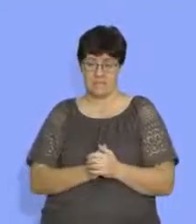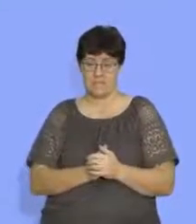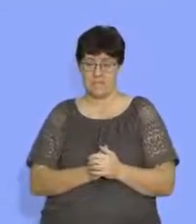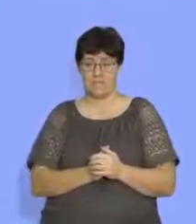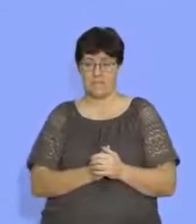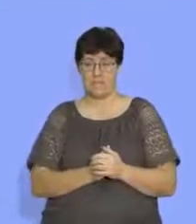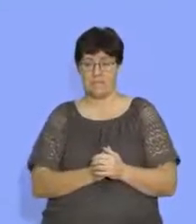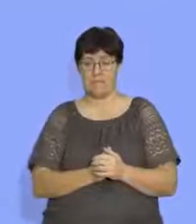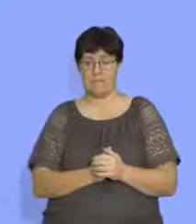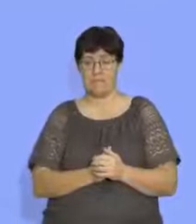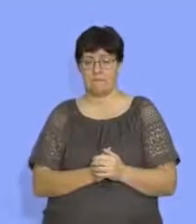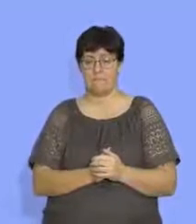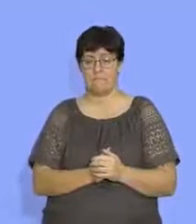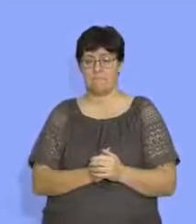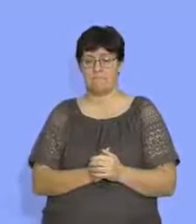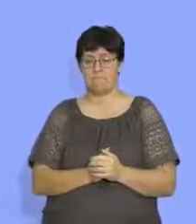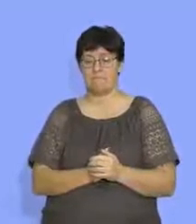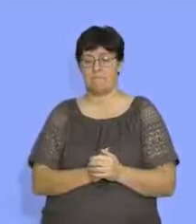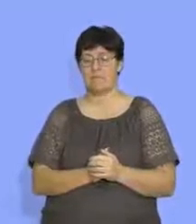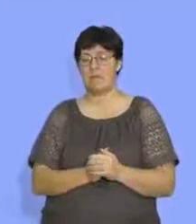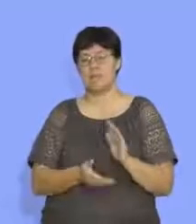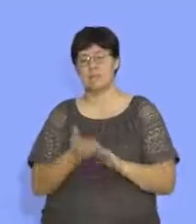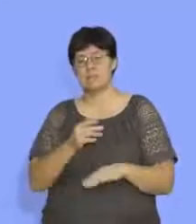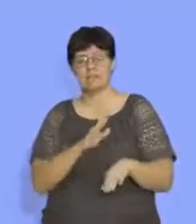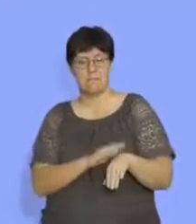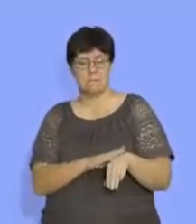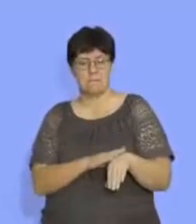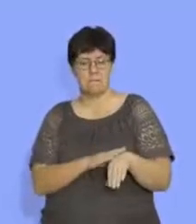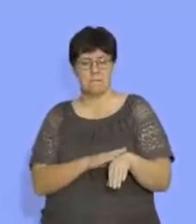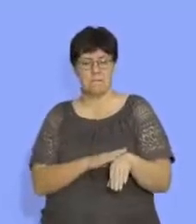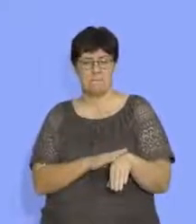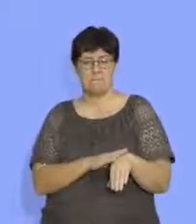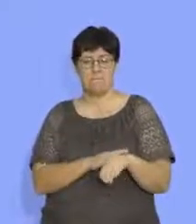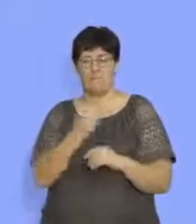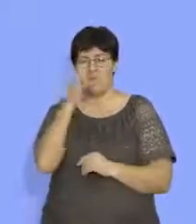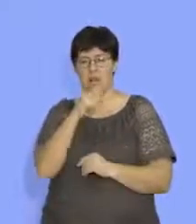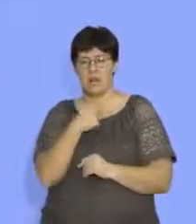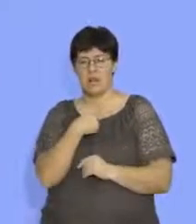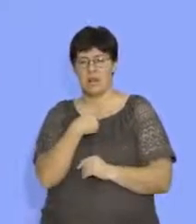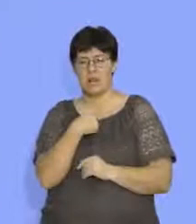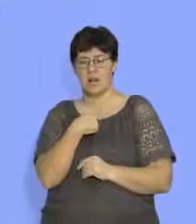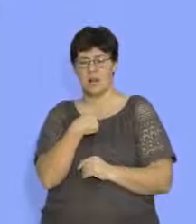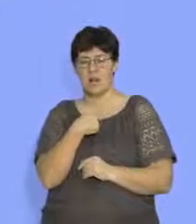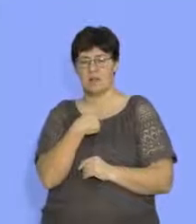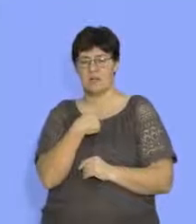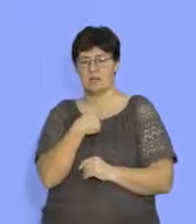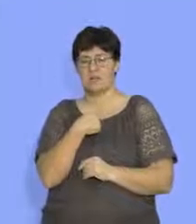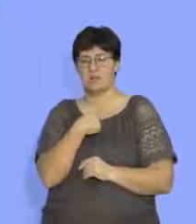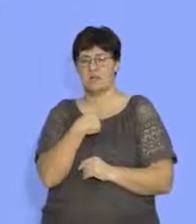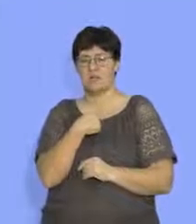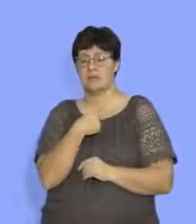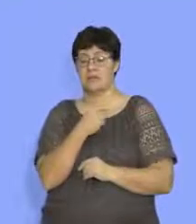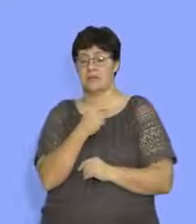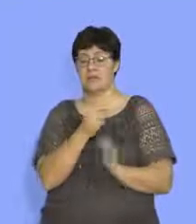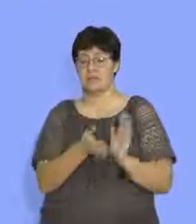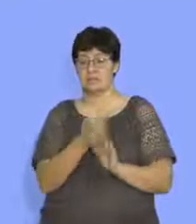the time, and the speed and the time. So I know that the